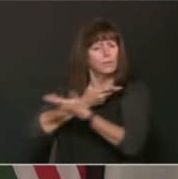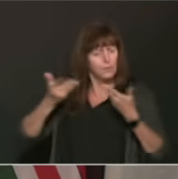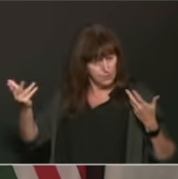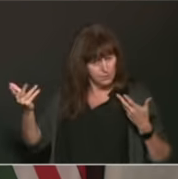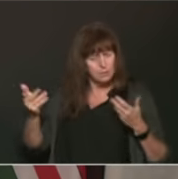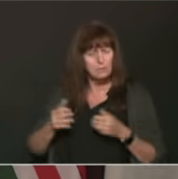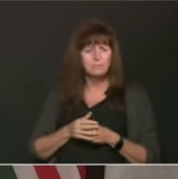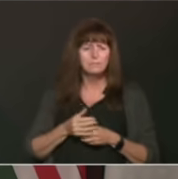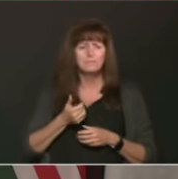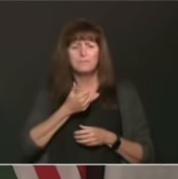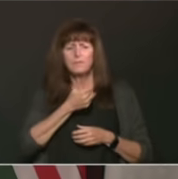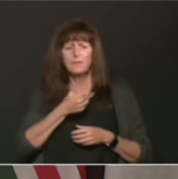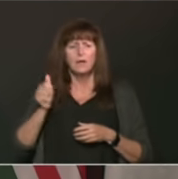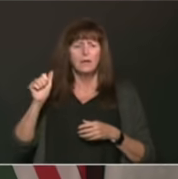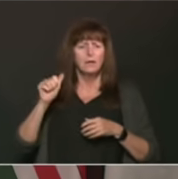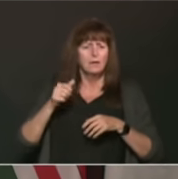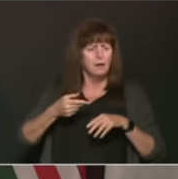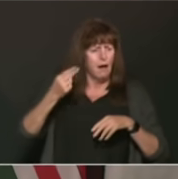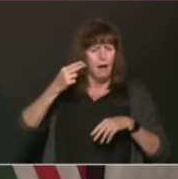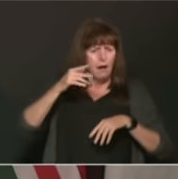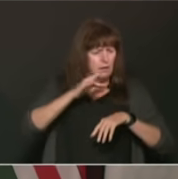are cleaned and disinfected.